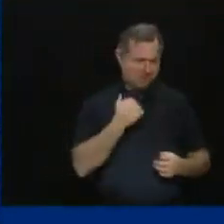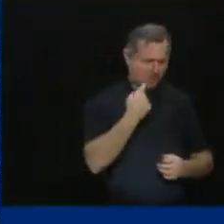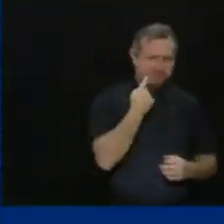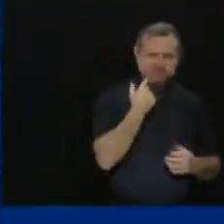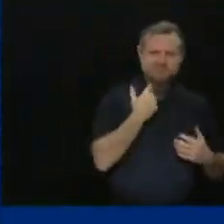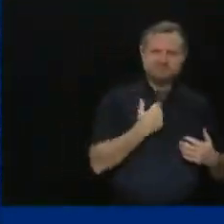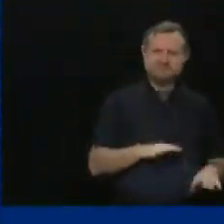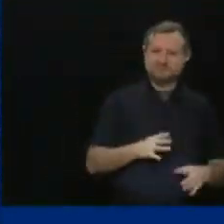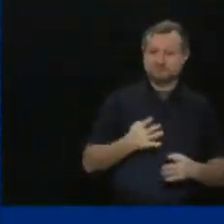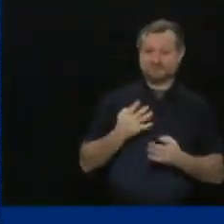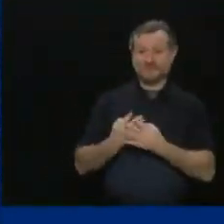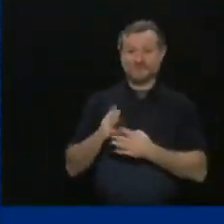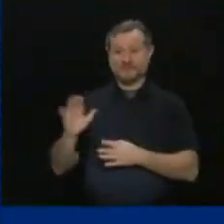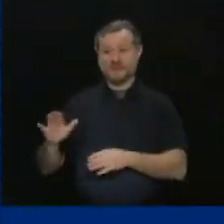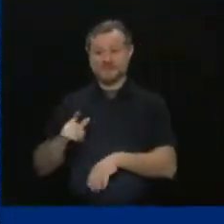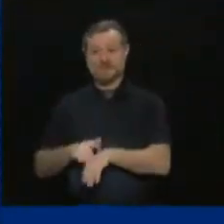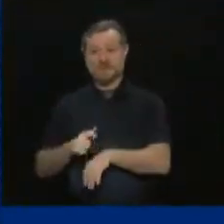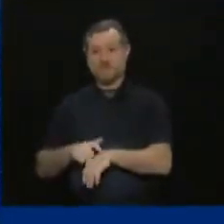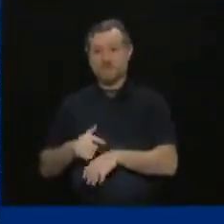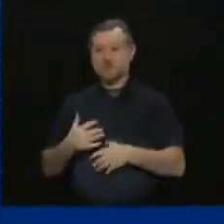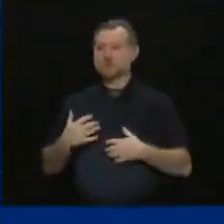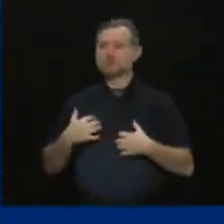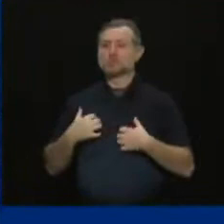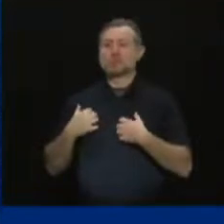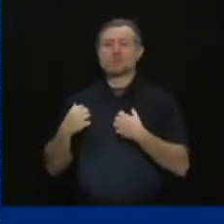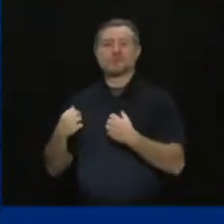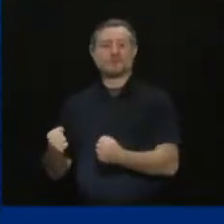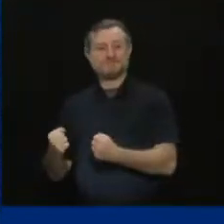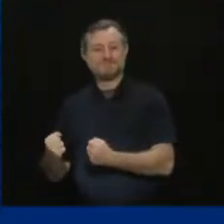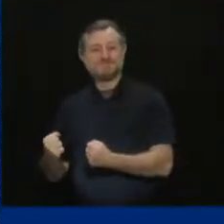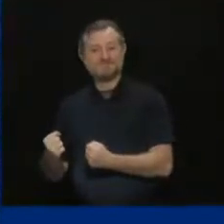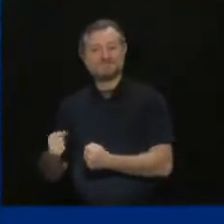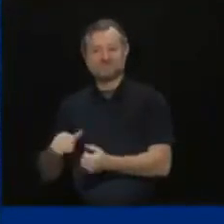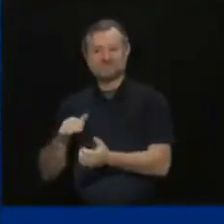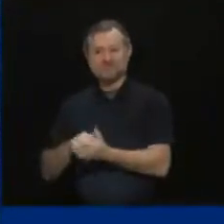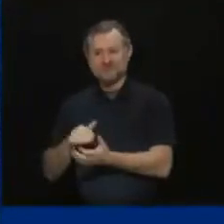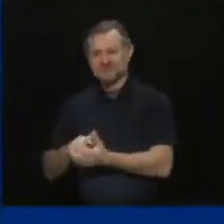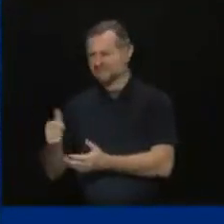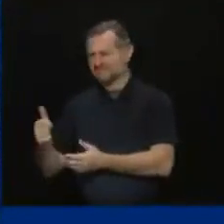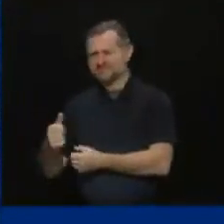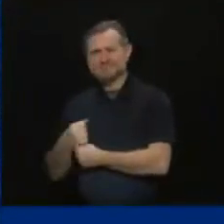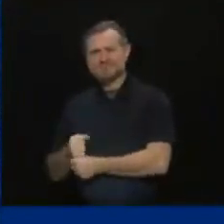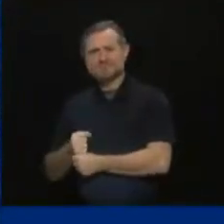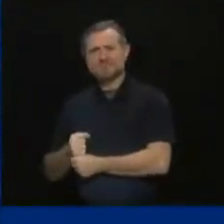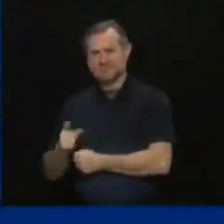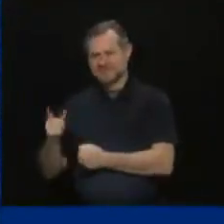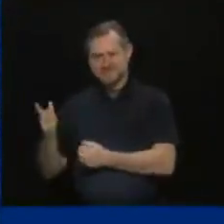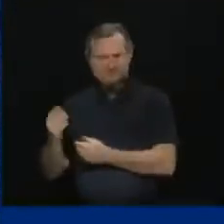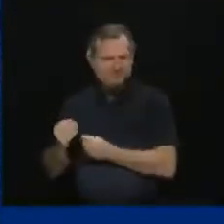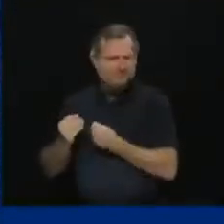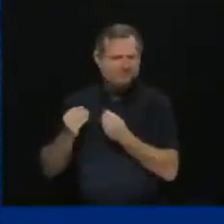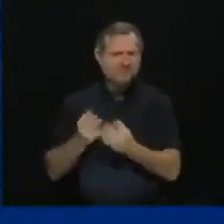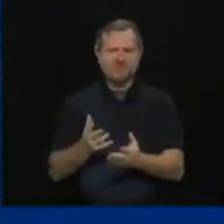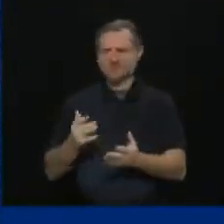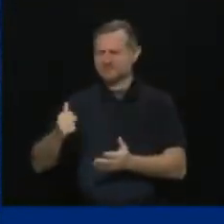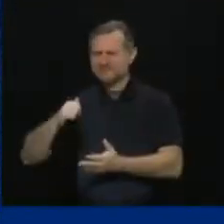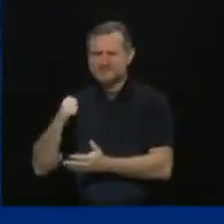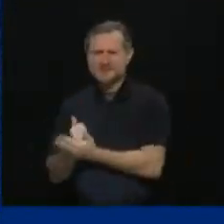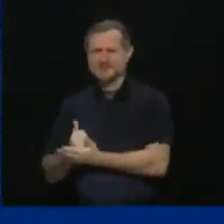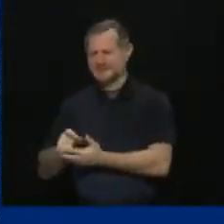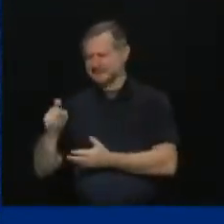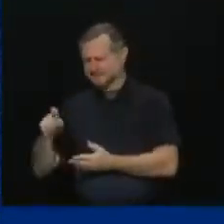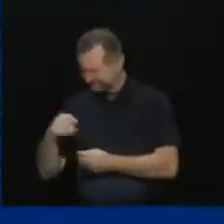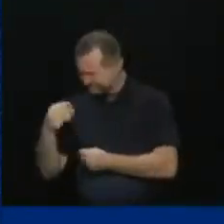said, to help reinvent them, to recreate them, to give them the rehabilitation that they need and that they